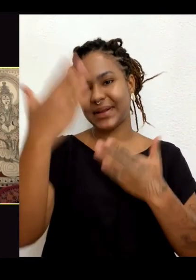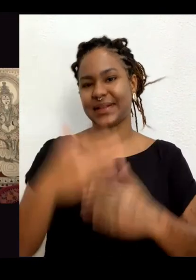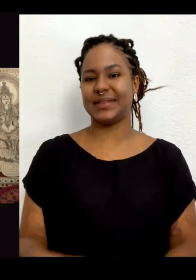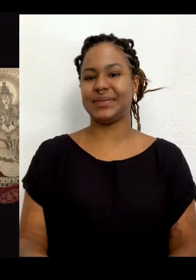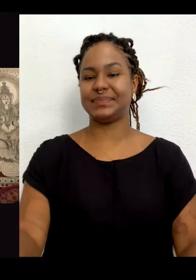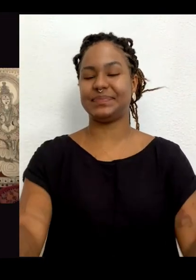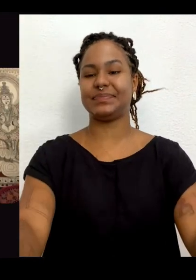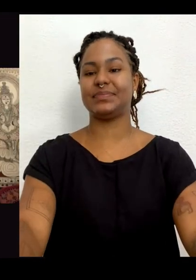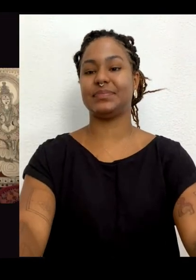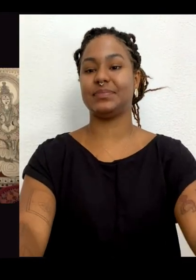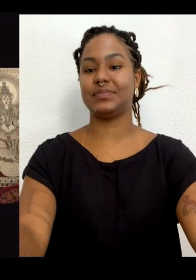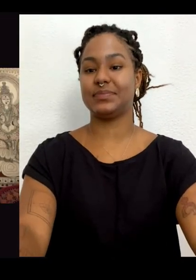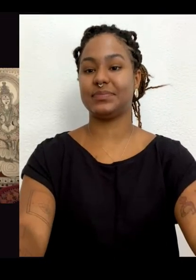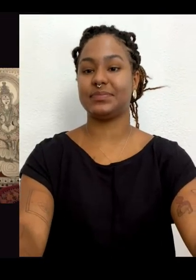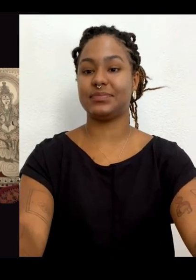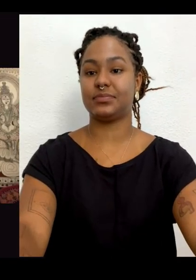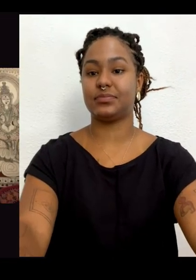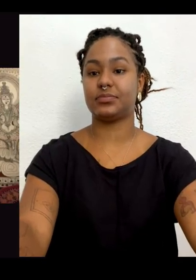foreign